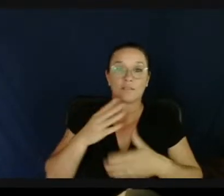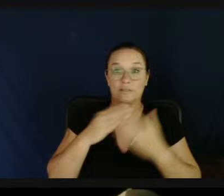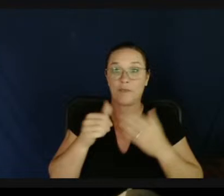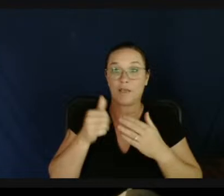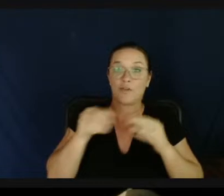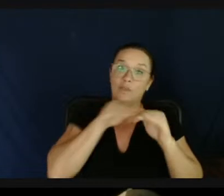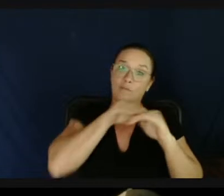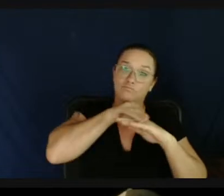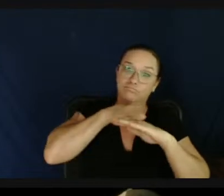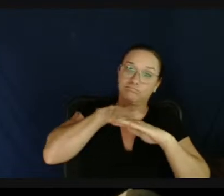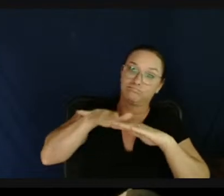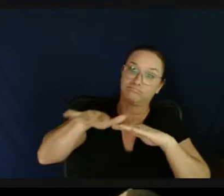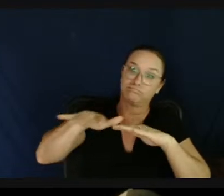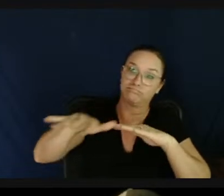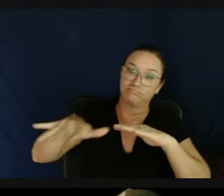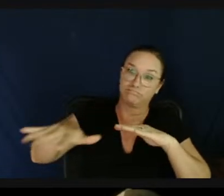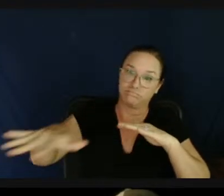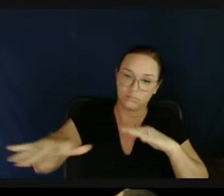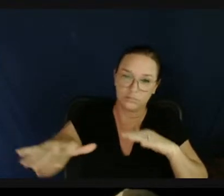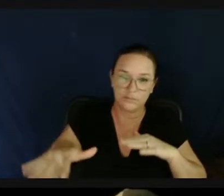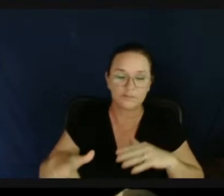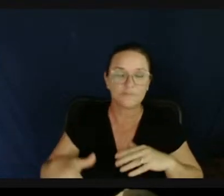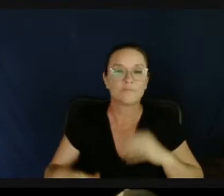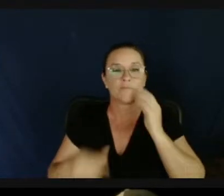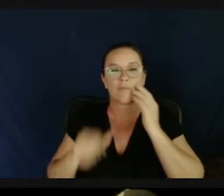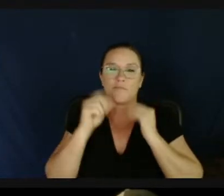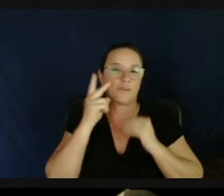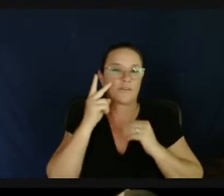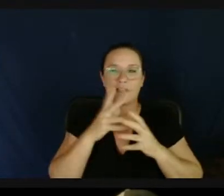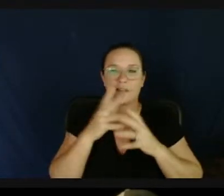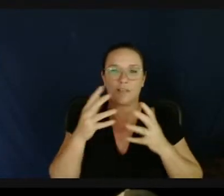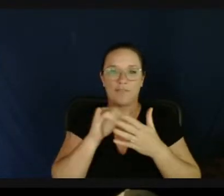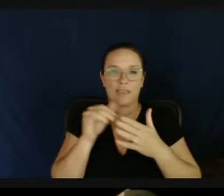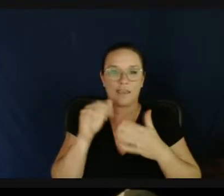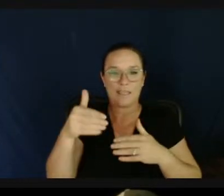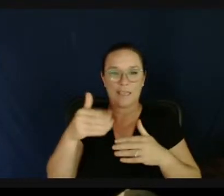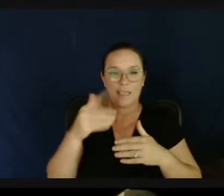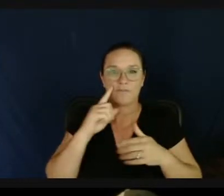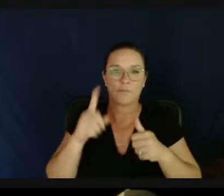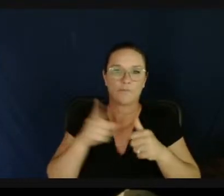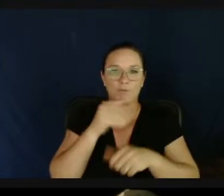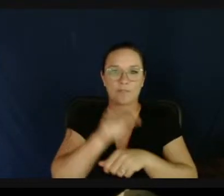flood further across the crater floor, we haven't seen much of that yet in the first night.